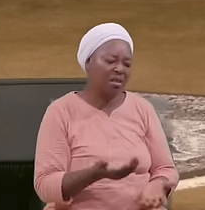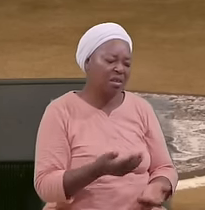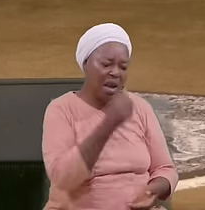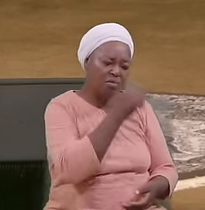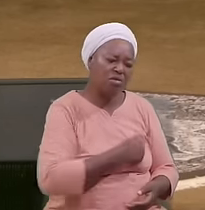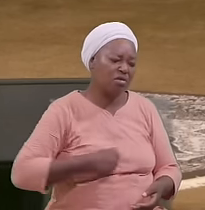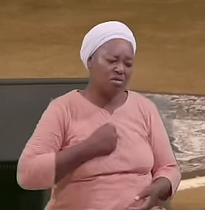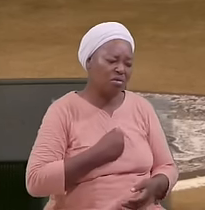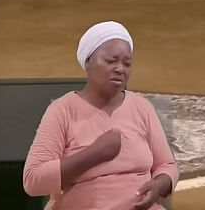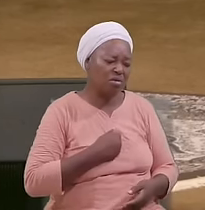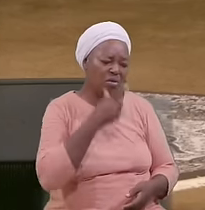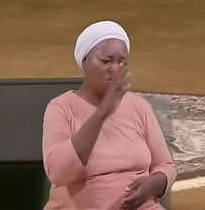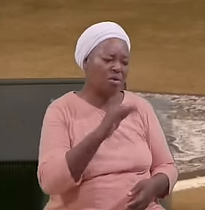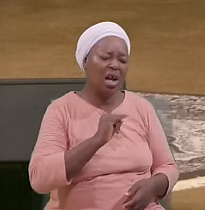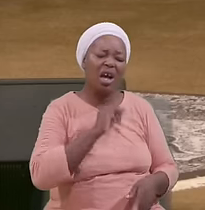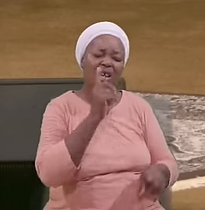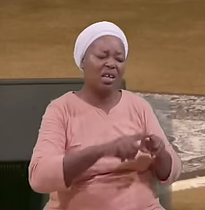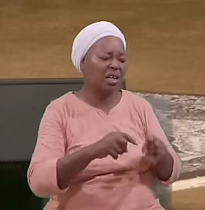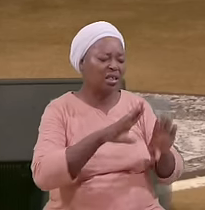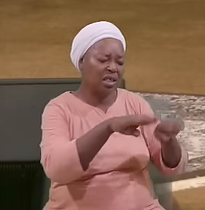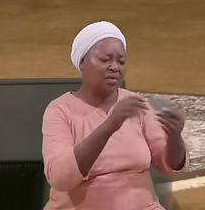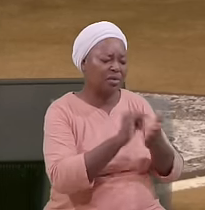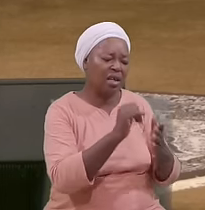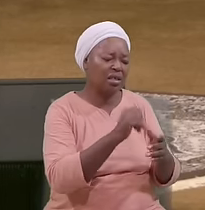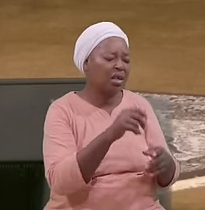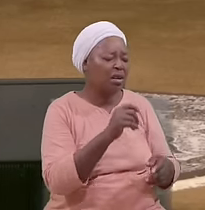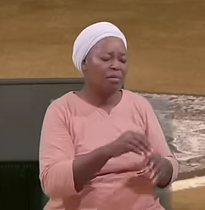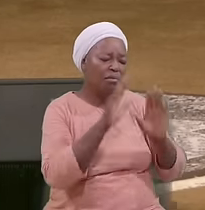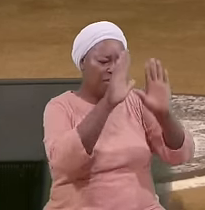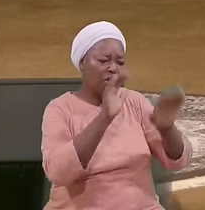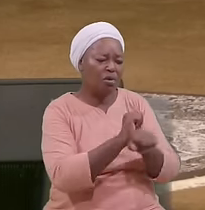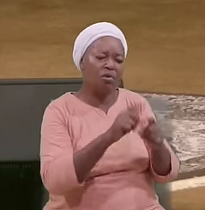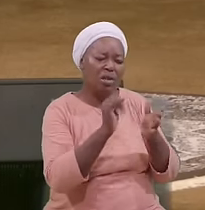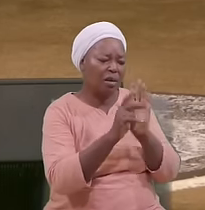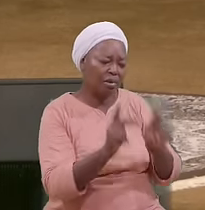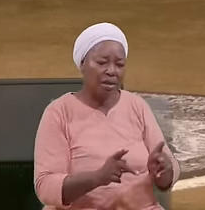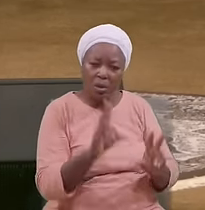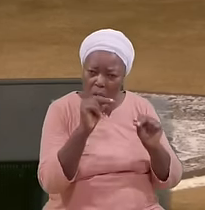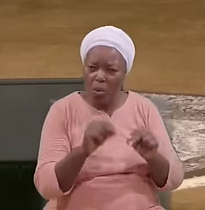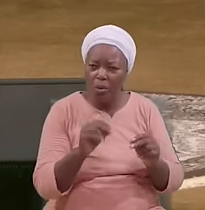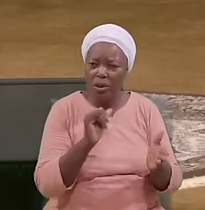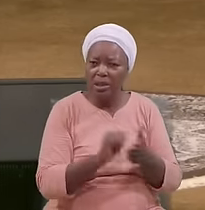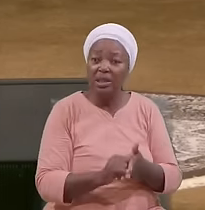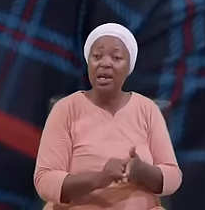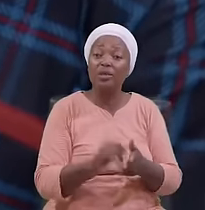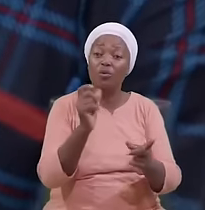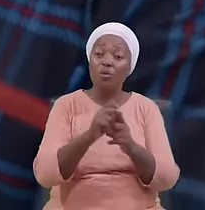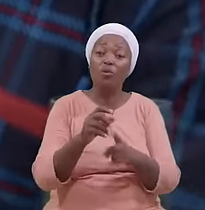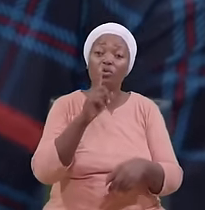The word will not be void. The word will manifest power in your